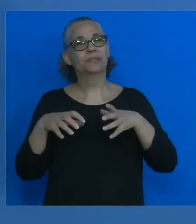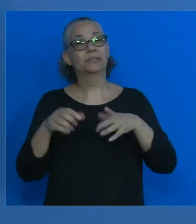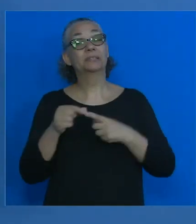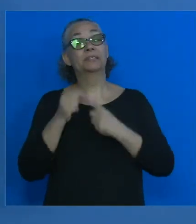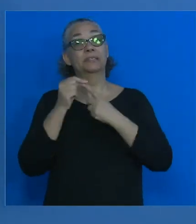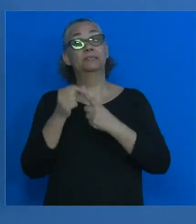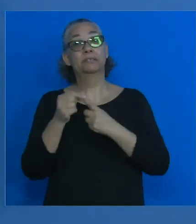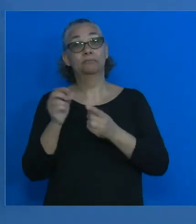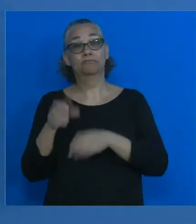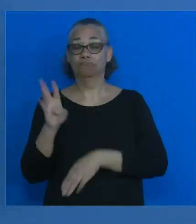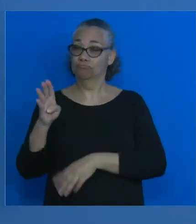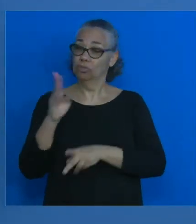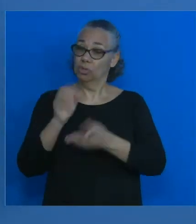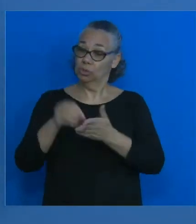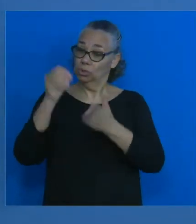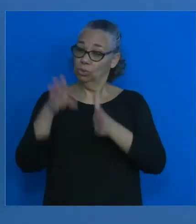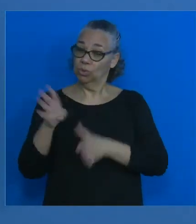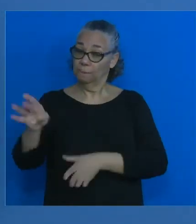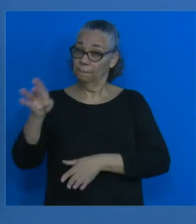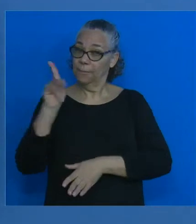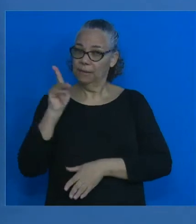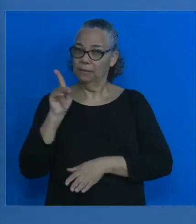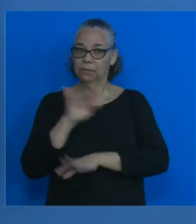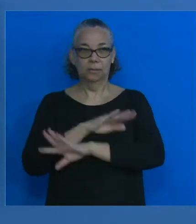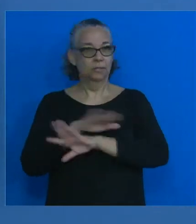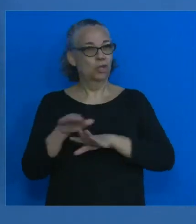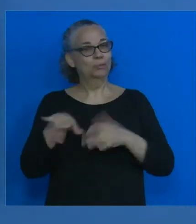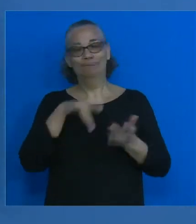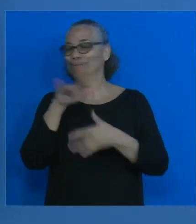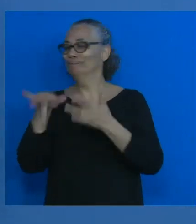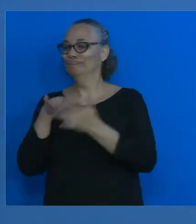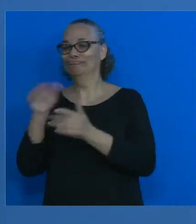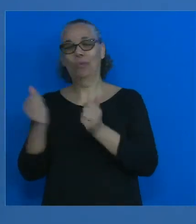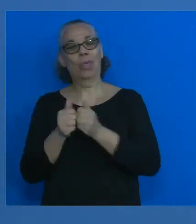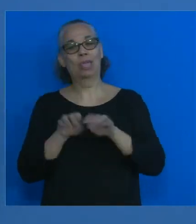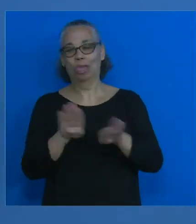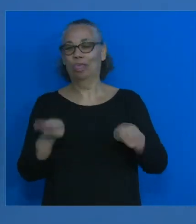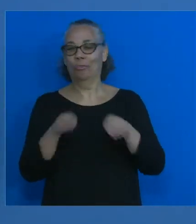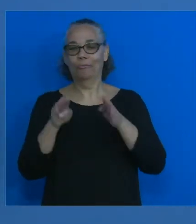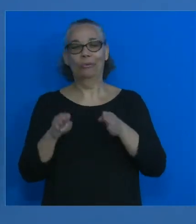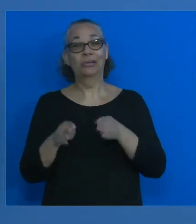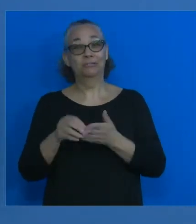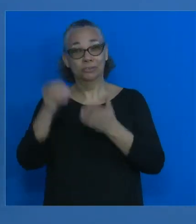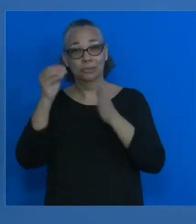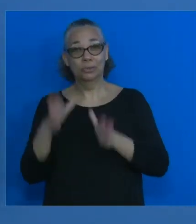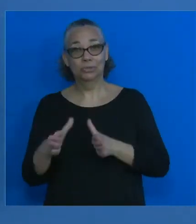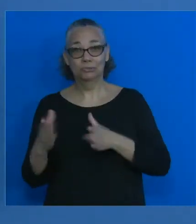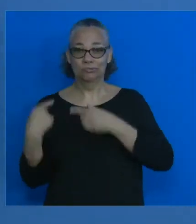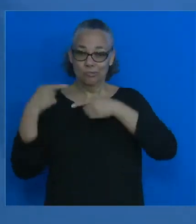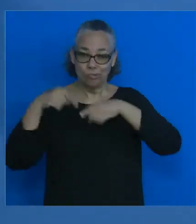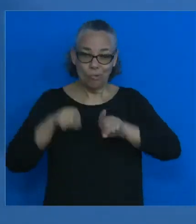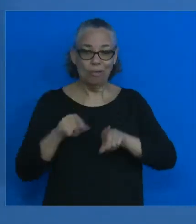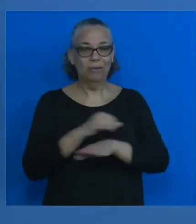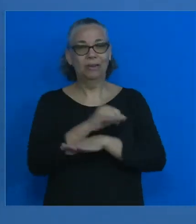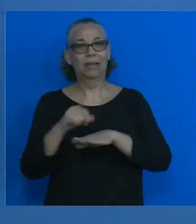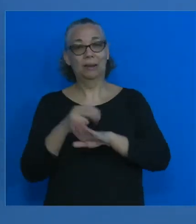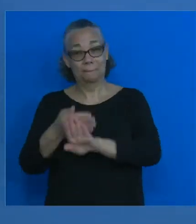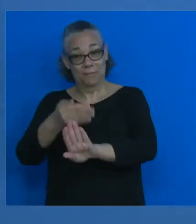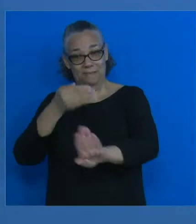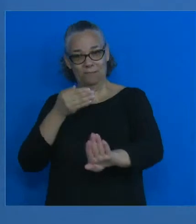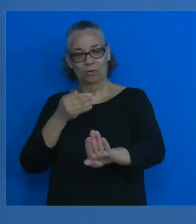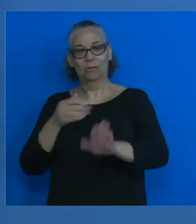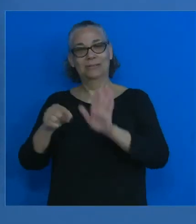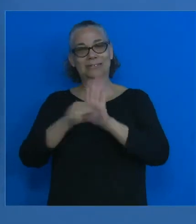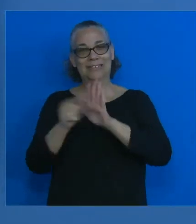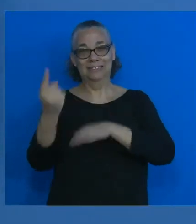returning students should be careful of mixing with local students and family members while on island prior to their negative day